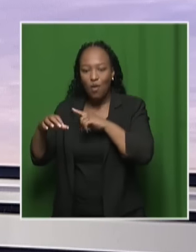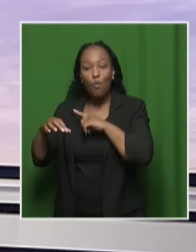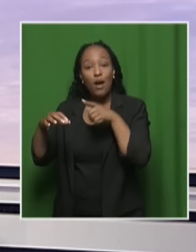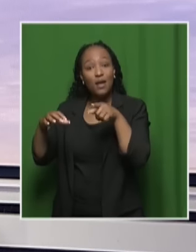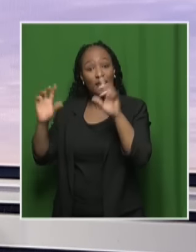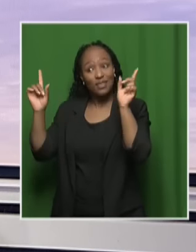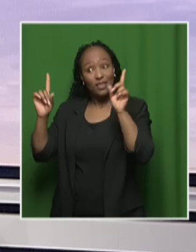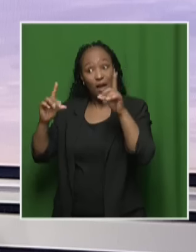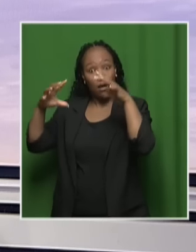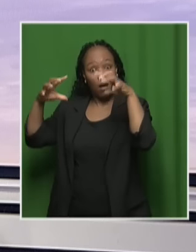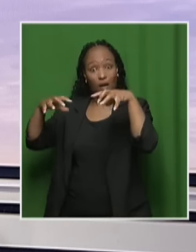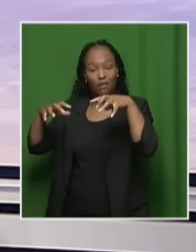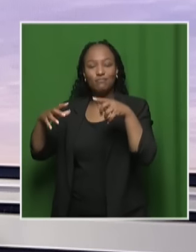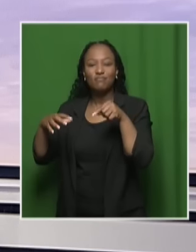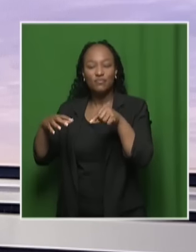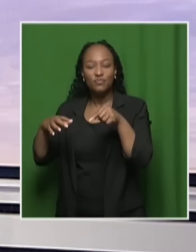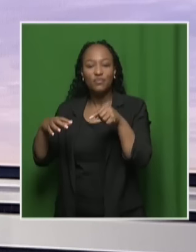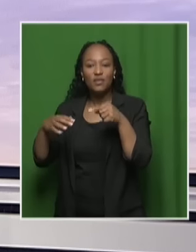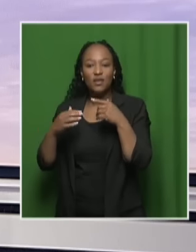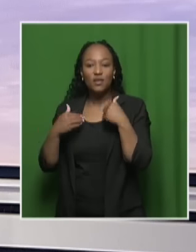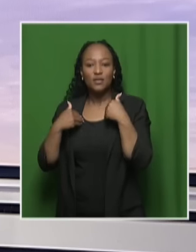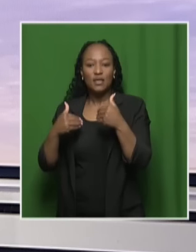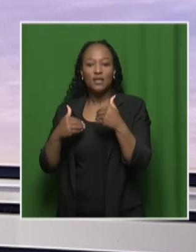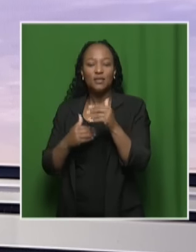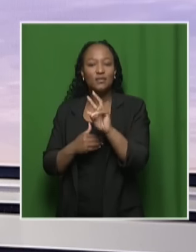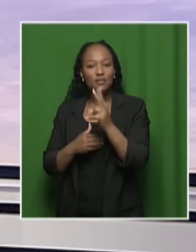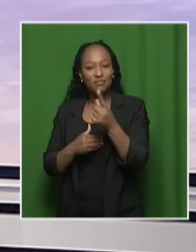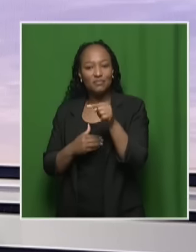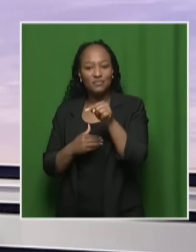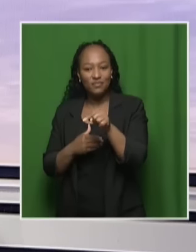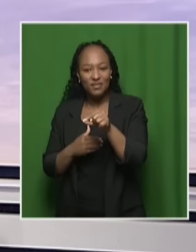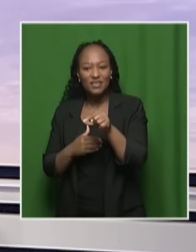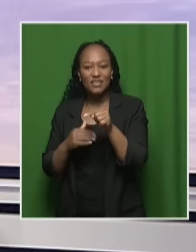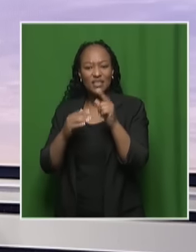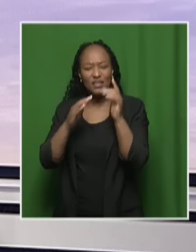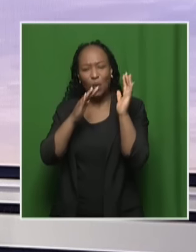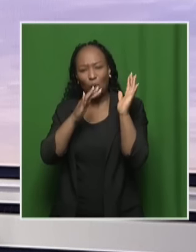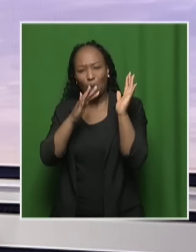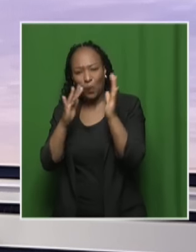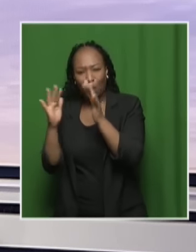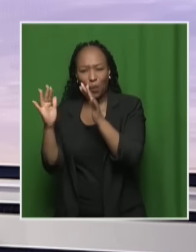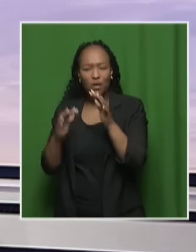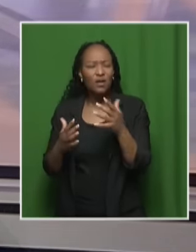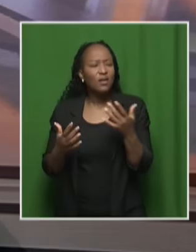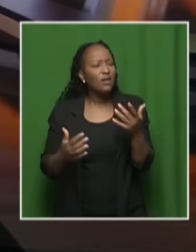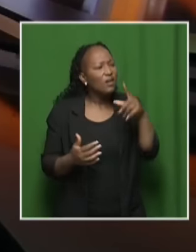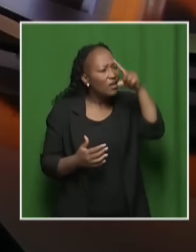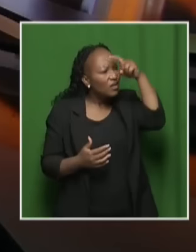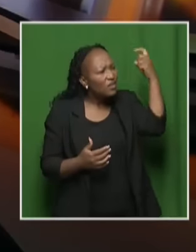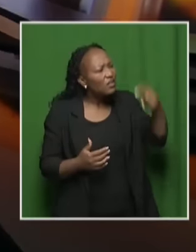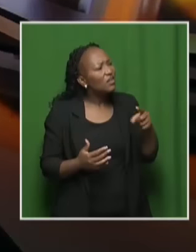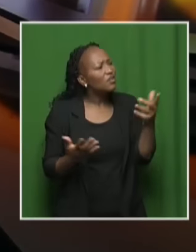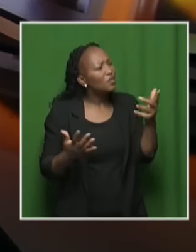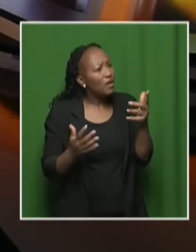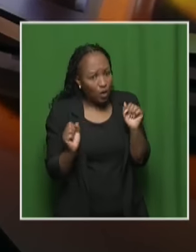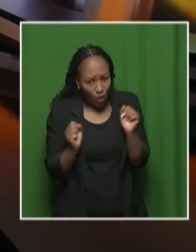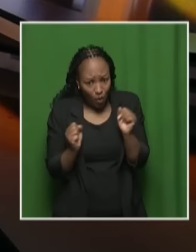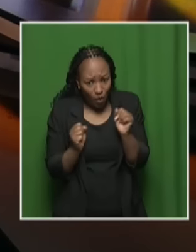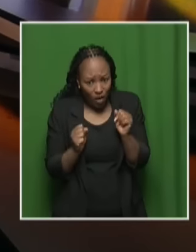thunderstorms in the afternoon, because our maximum temperature starts from 2 p.m. So you have that heat that will trigger it to cool down. Letlogonolo, it's cold. Is it